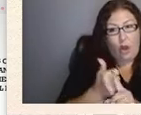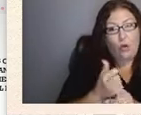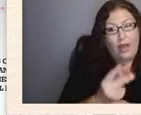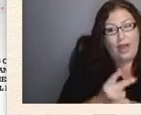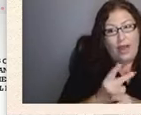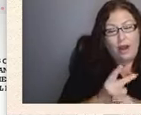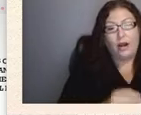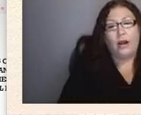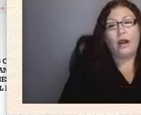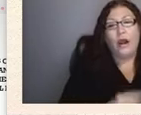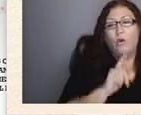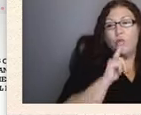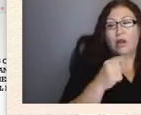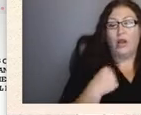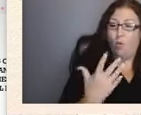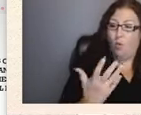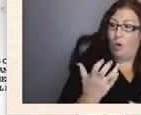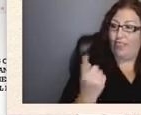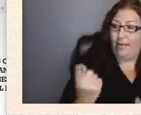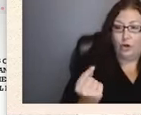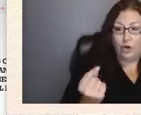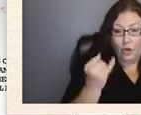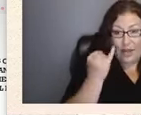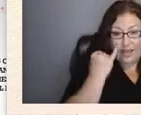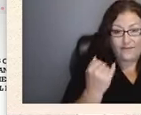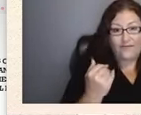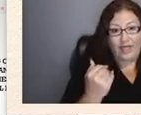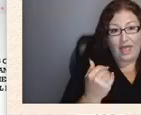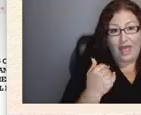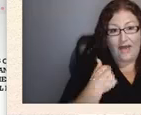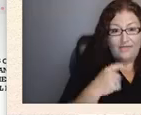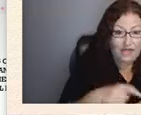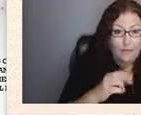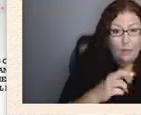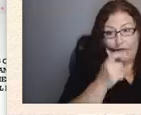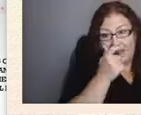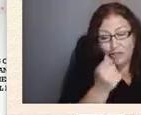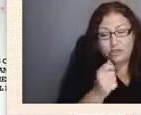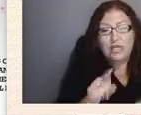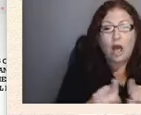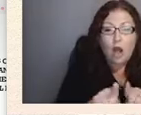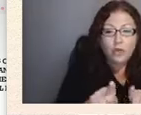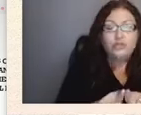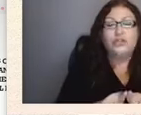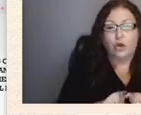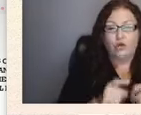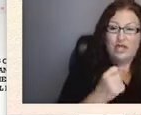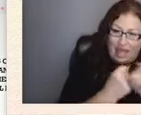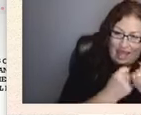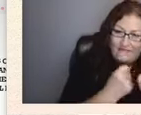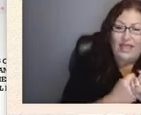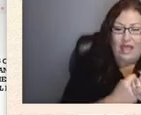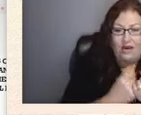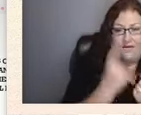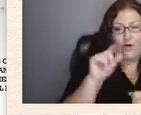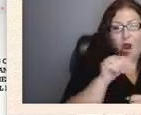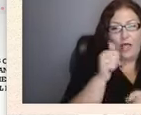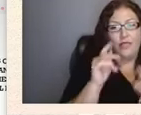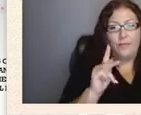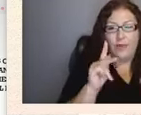really, what we want them to do is, if they have the time and the interest, to also advocate on behalf of others, not just